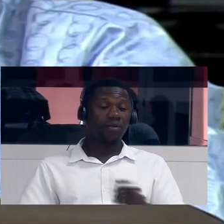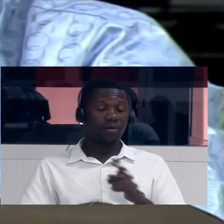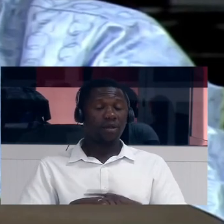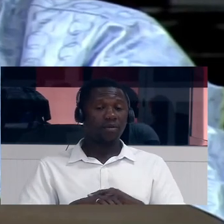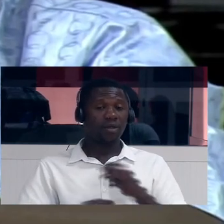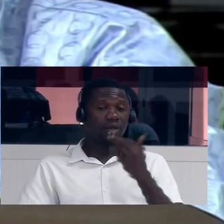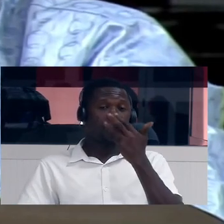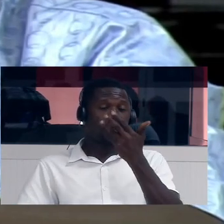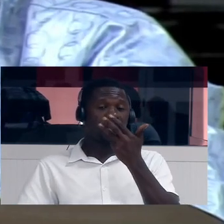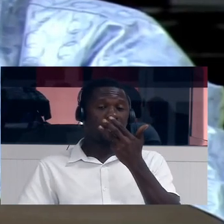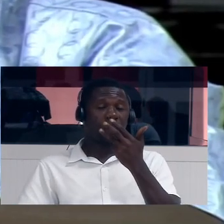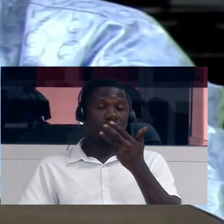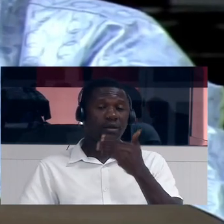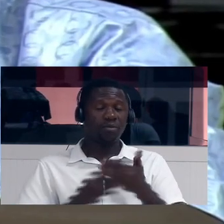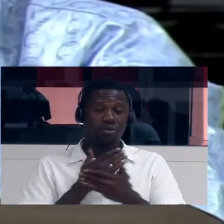o'clock,